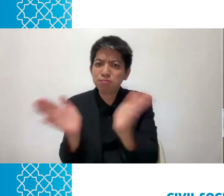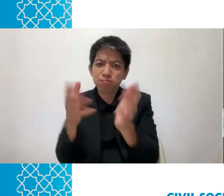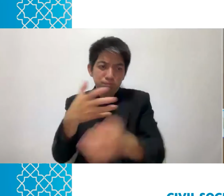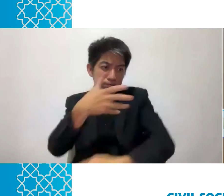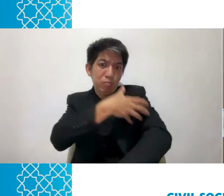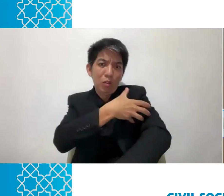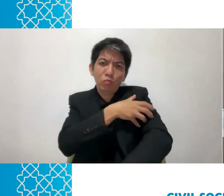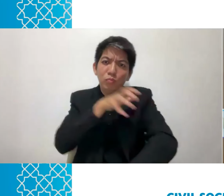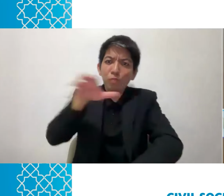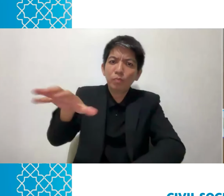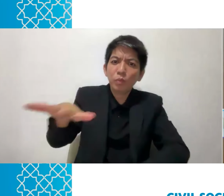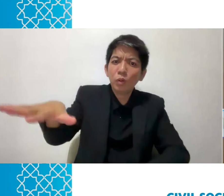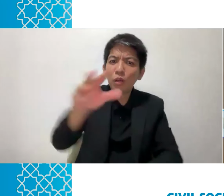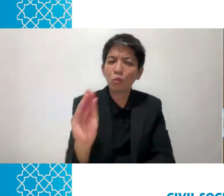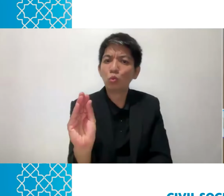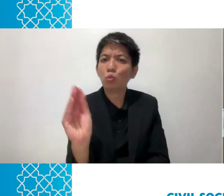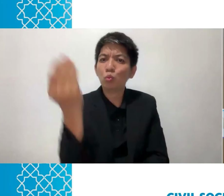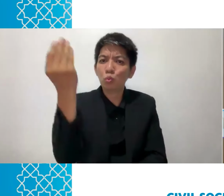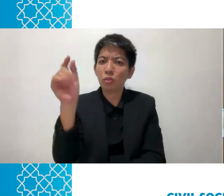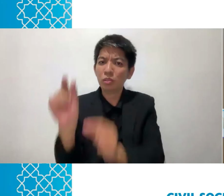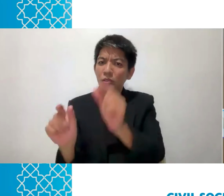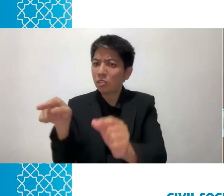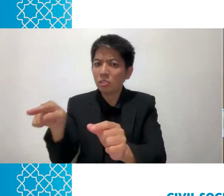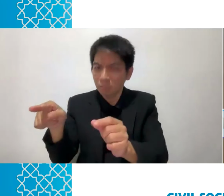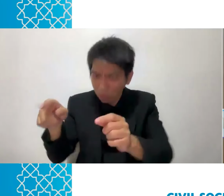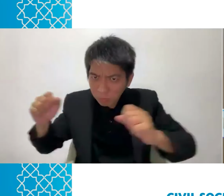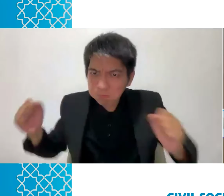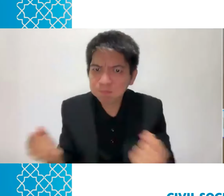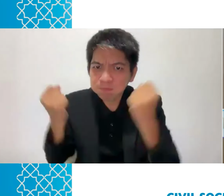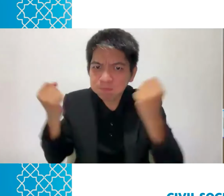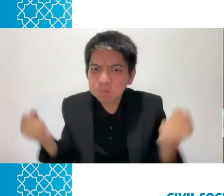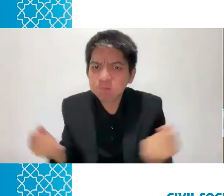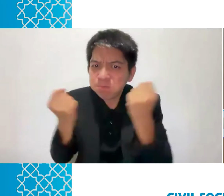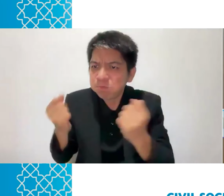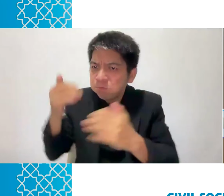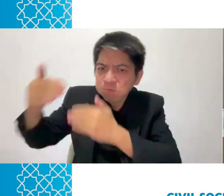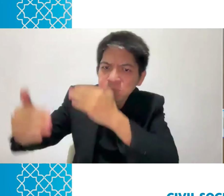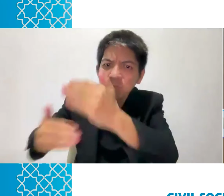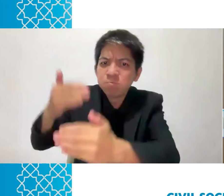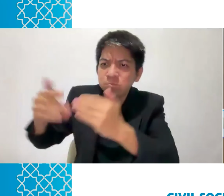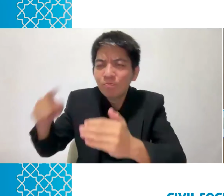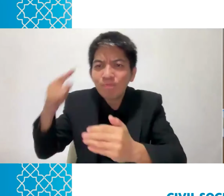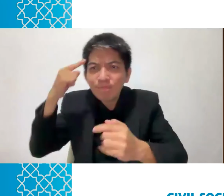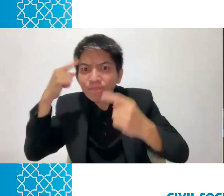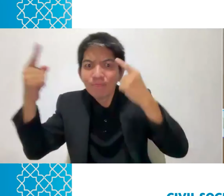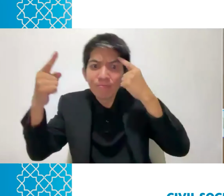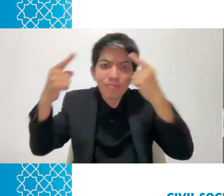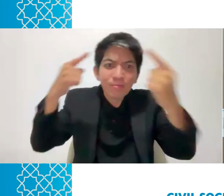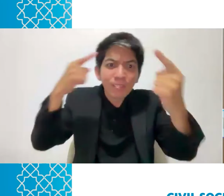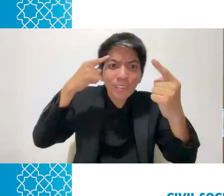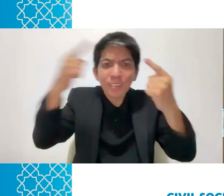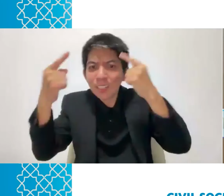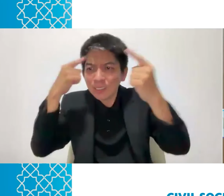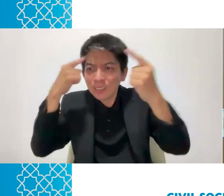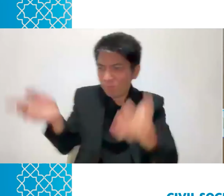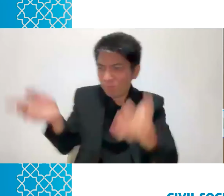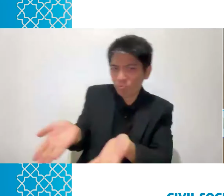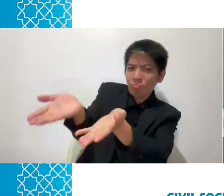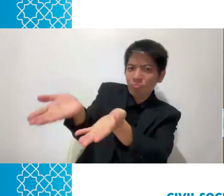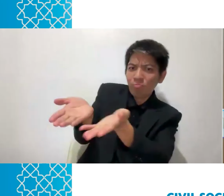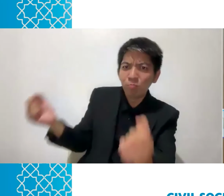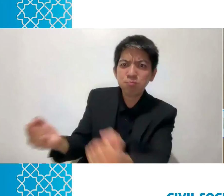giving young people leadership opportunities, opportunities for innovation and testing new ideas. We also work in advocacy